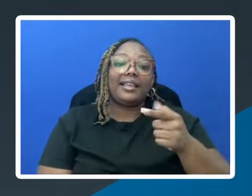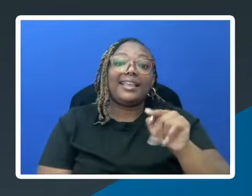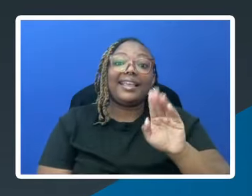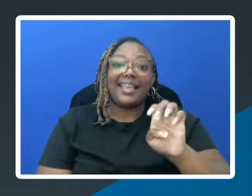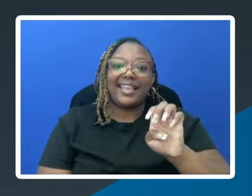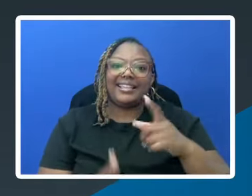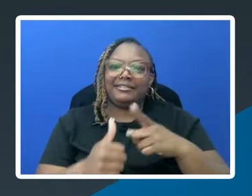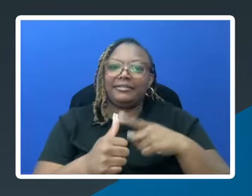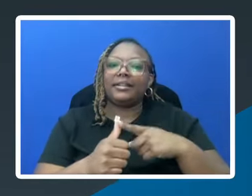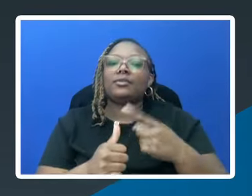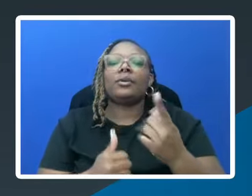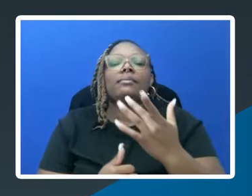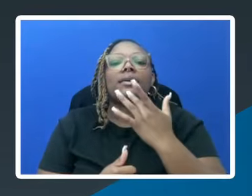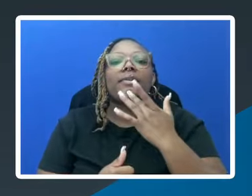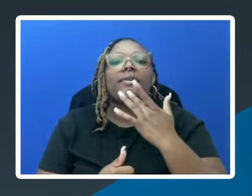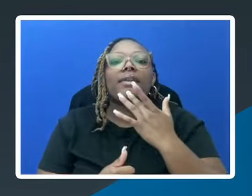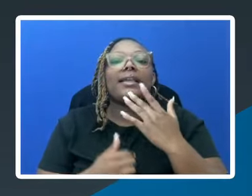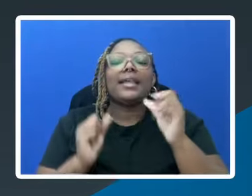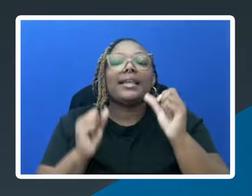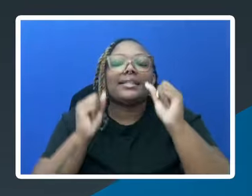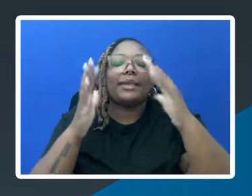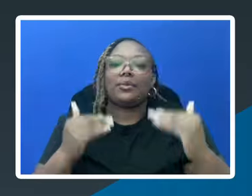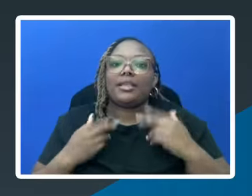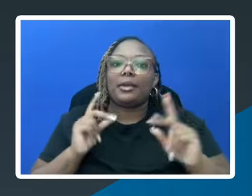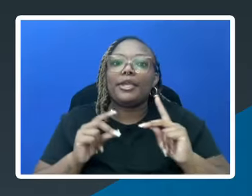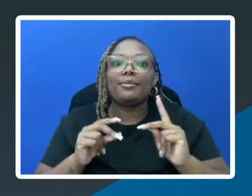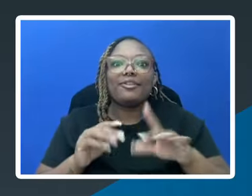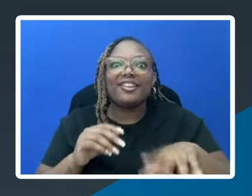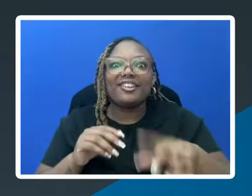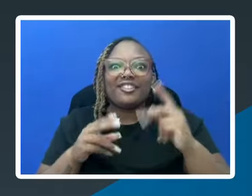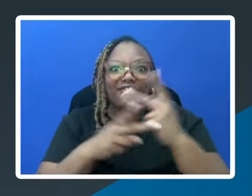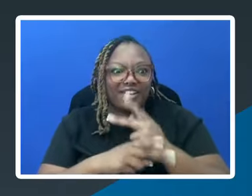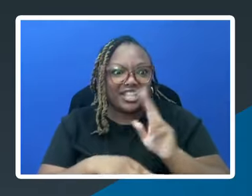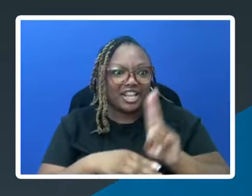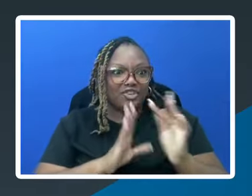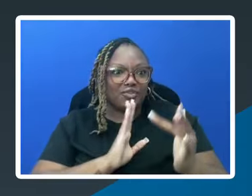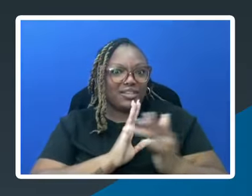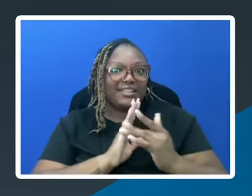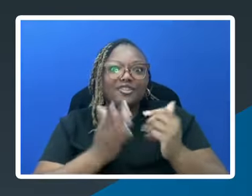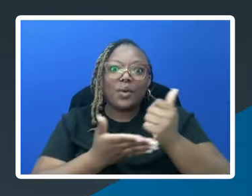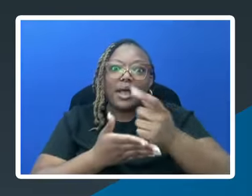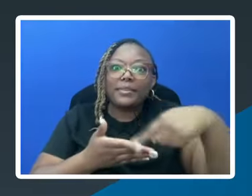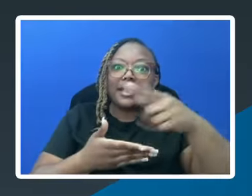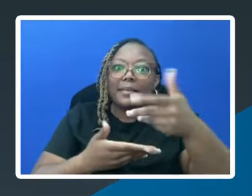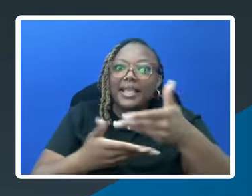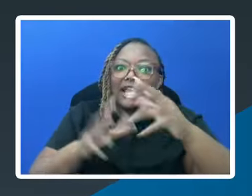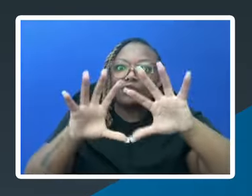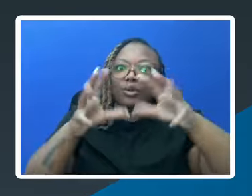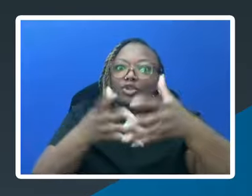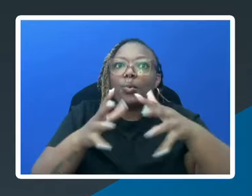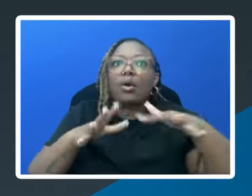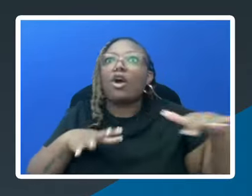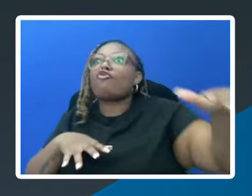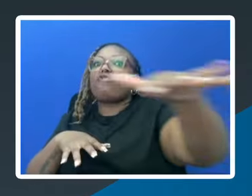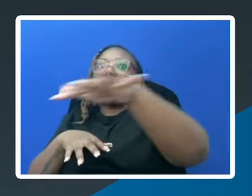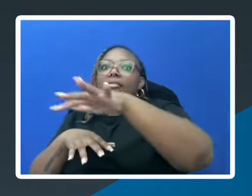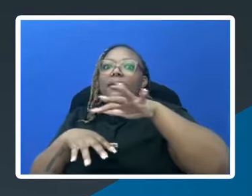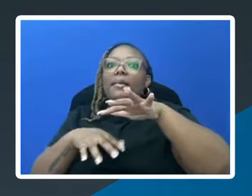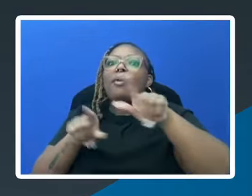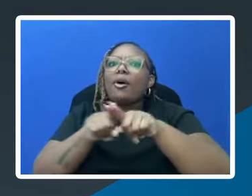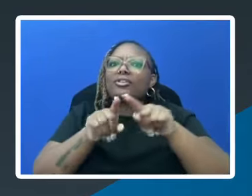young people understand that they can use technology to help engage with the world around them and make it a better place. This is Maya